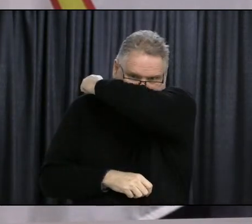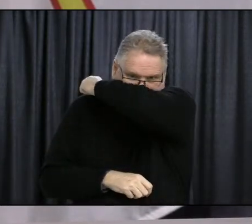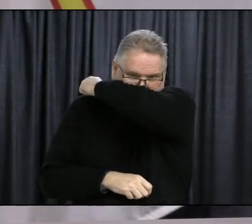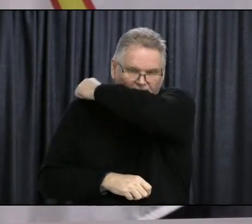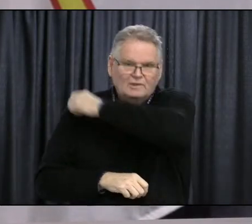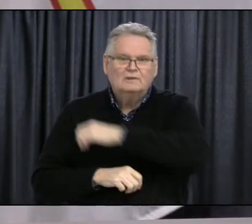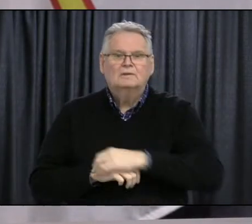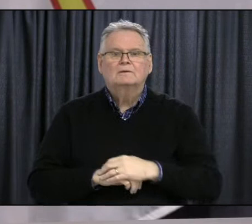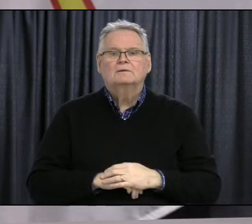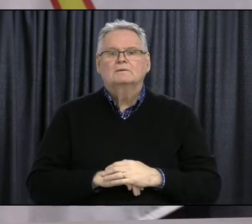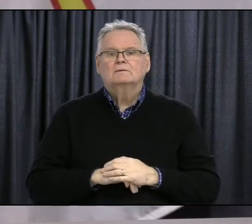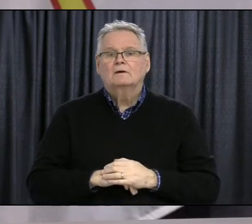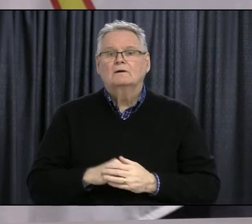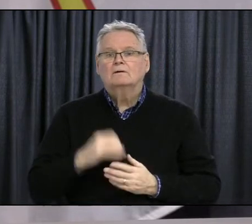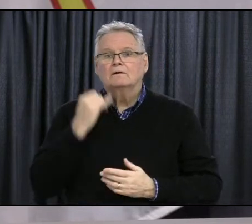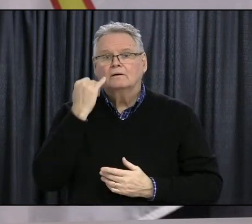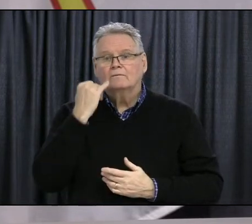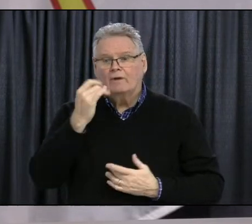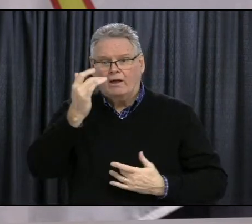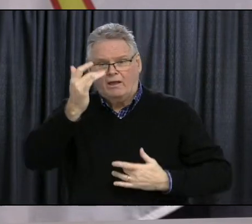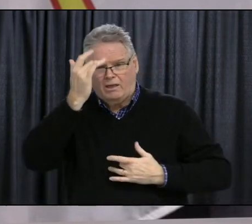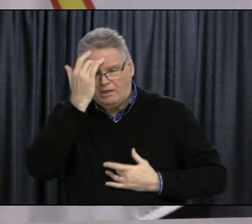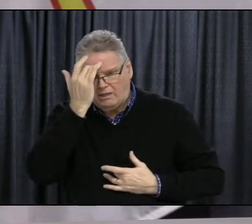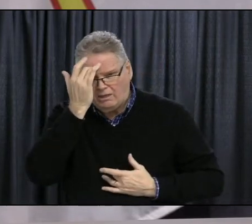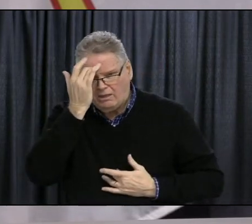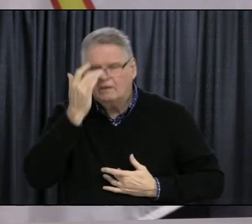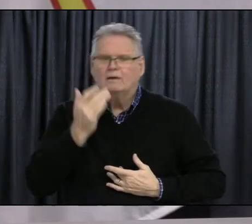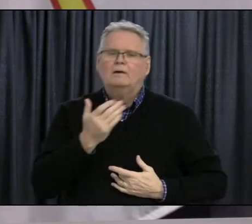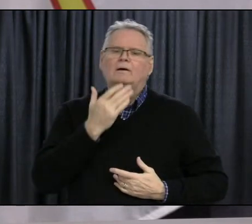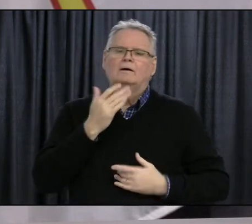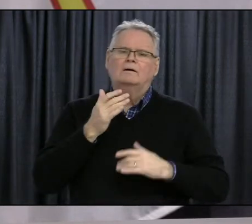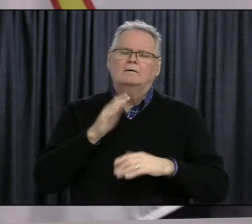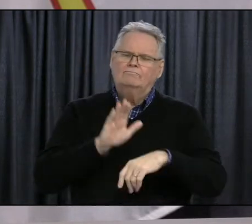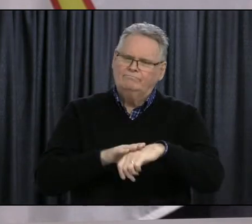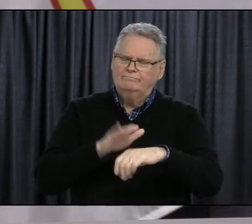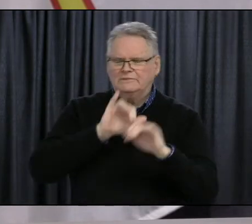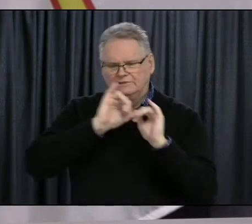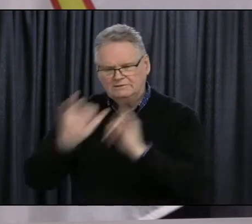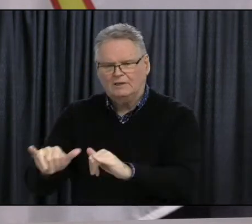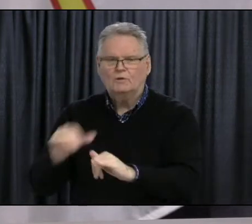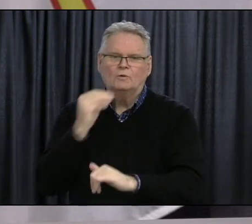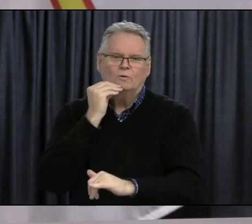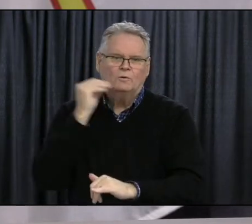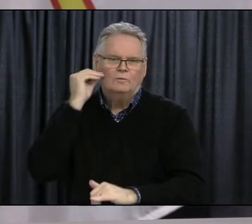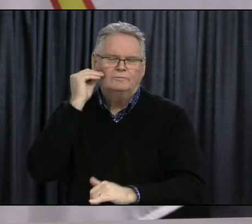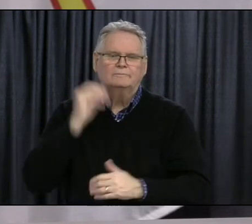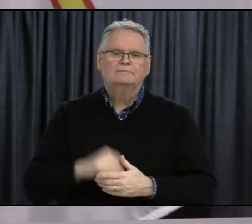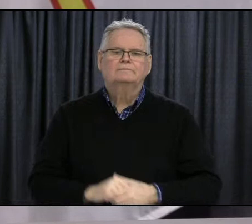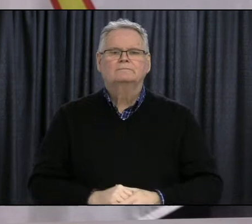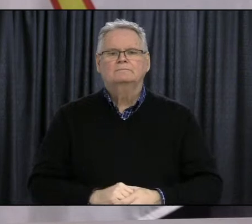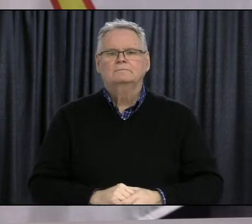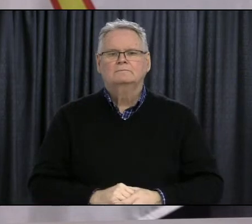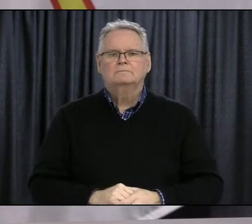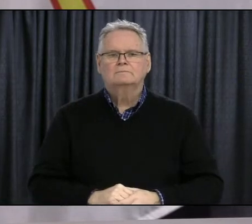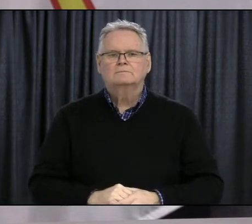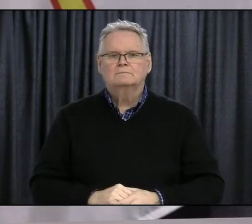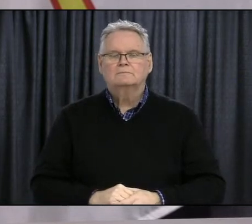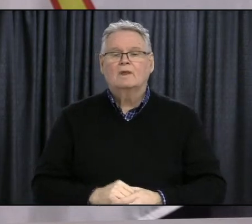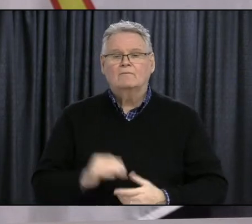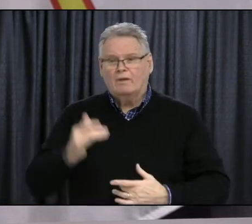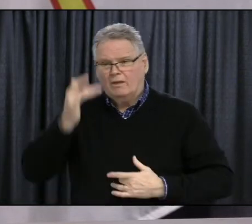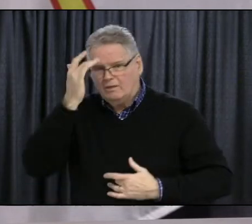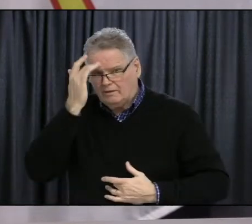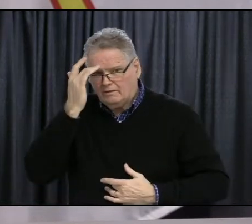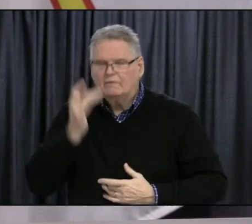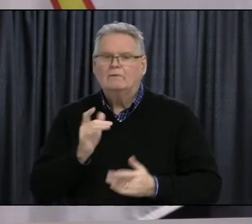online self-assessment to determine if you need testing. If you are unwell and have tested negative for COVID, you should still